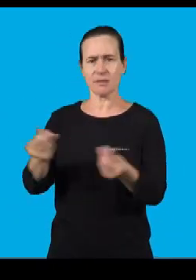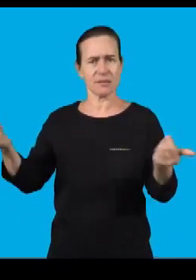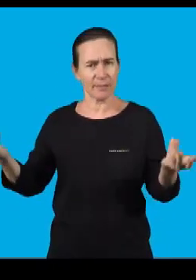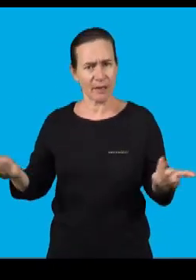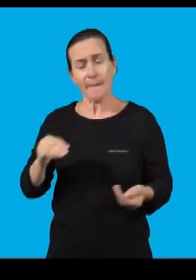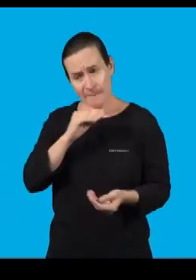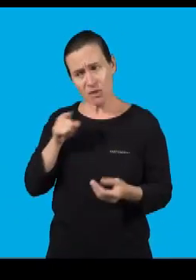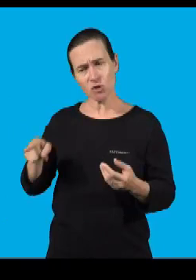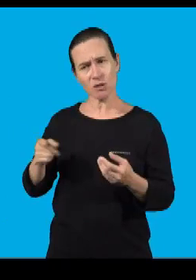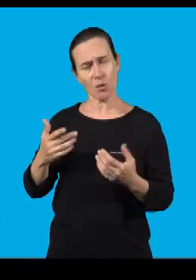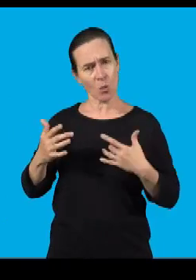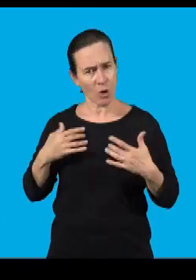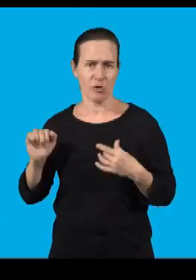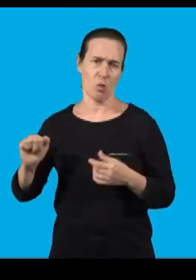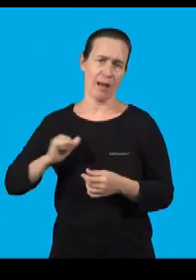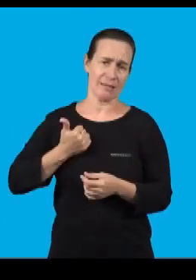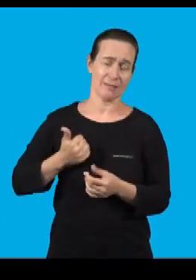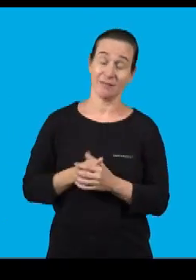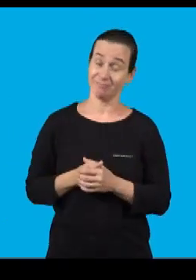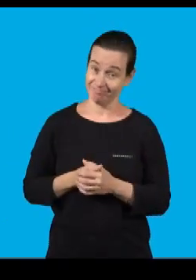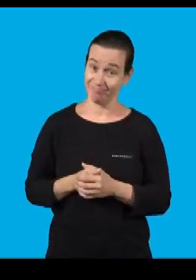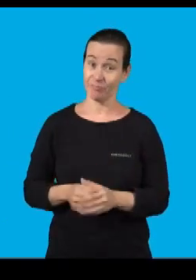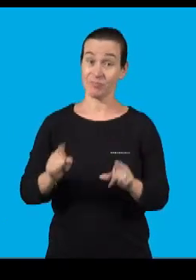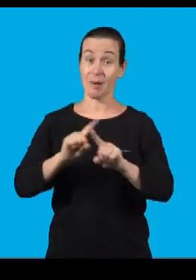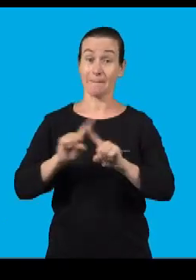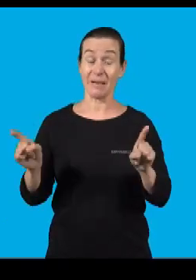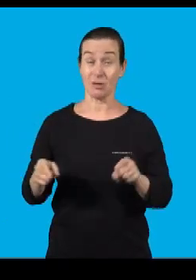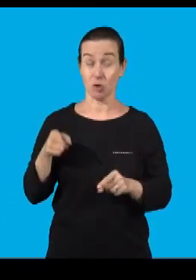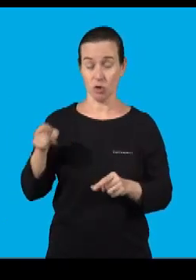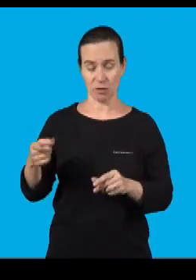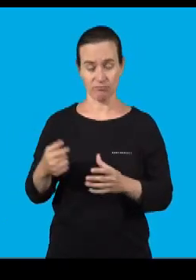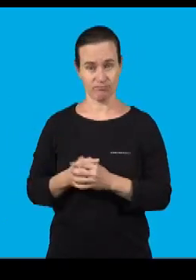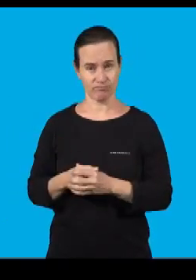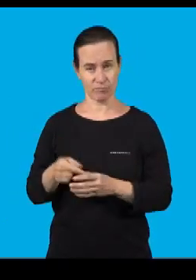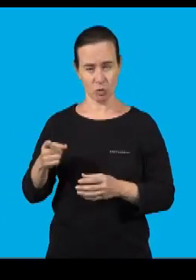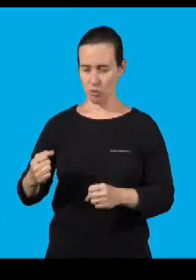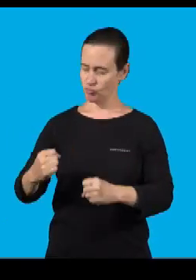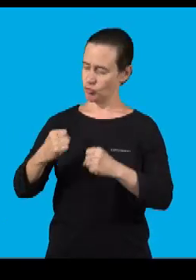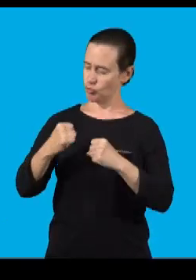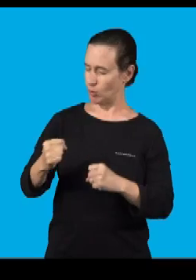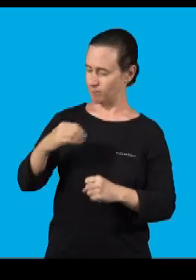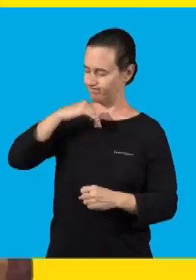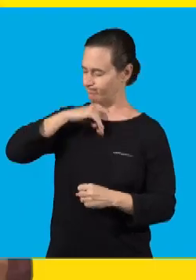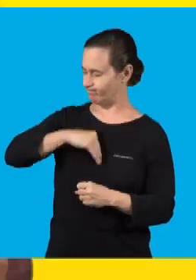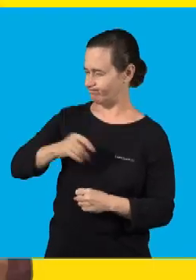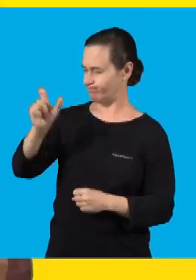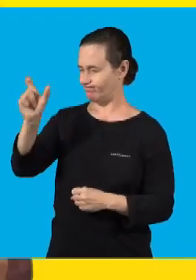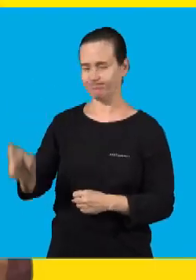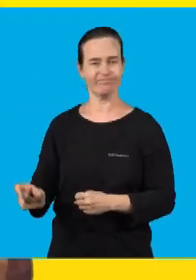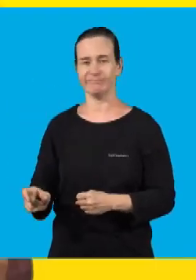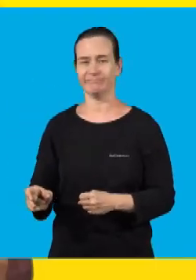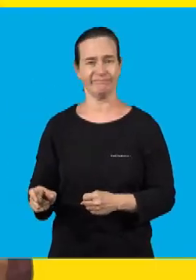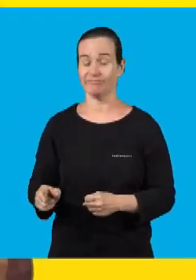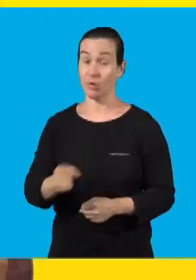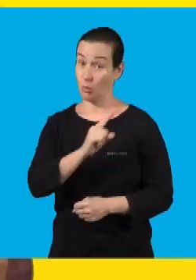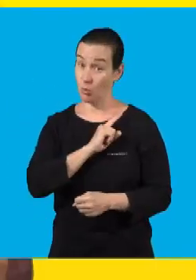disappeared to? So she has concern for her husband. However, she's not strong of character. She's not a strong